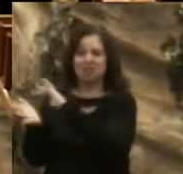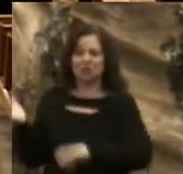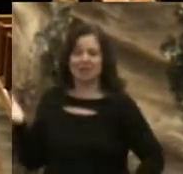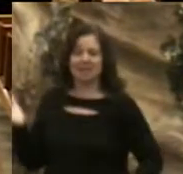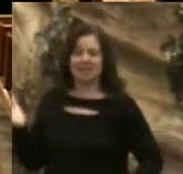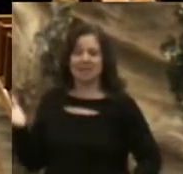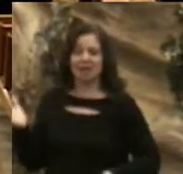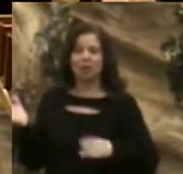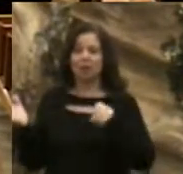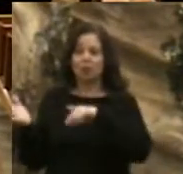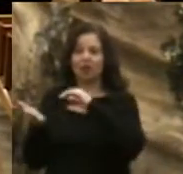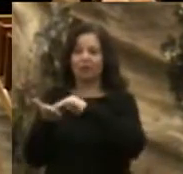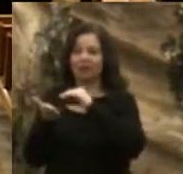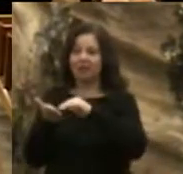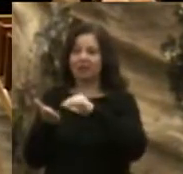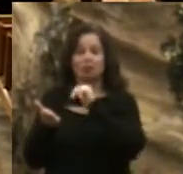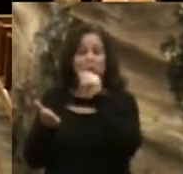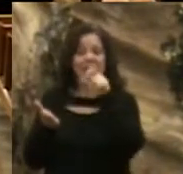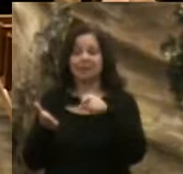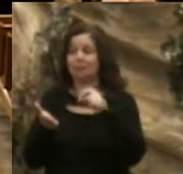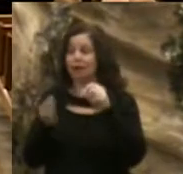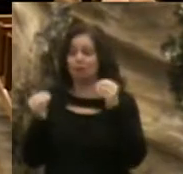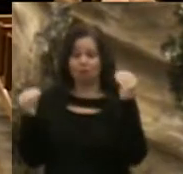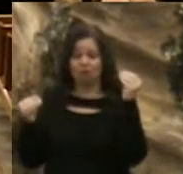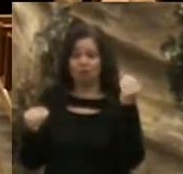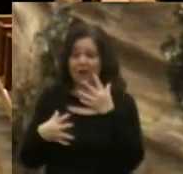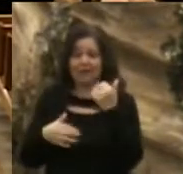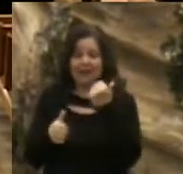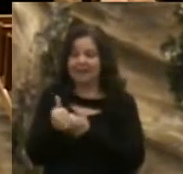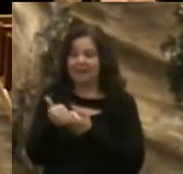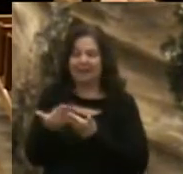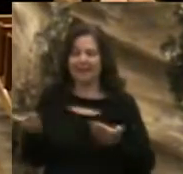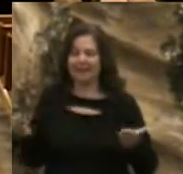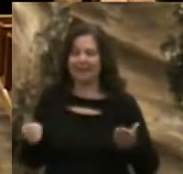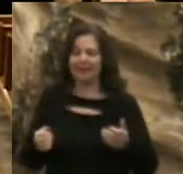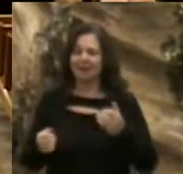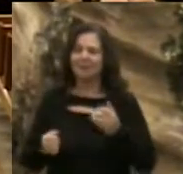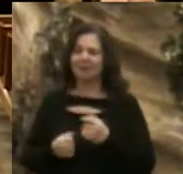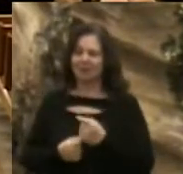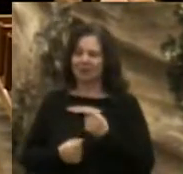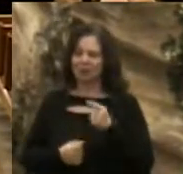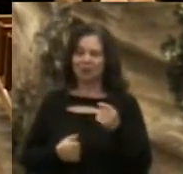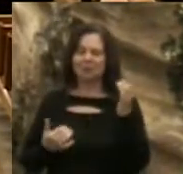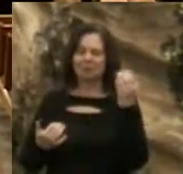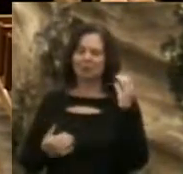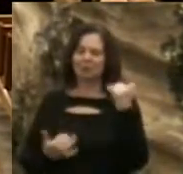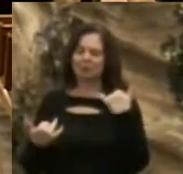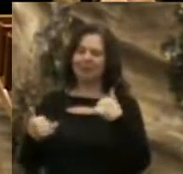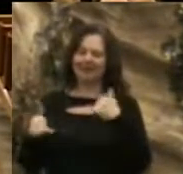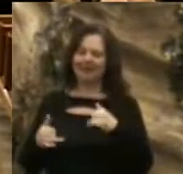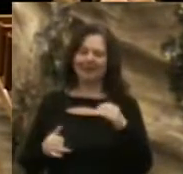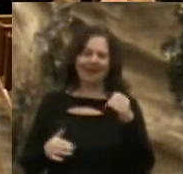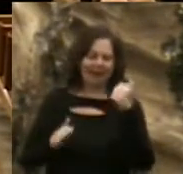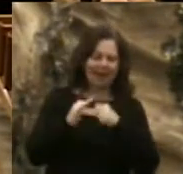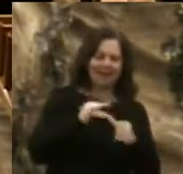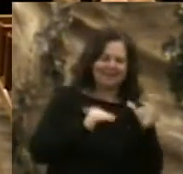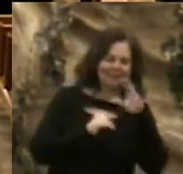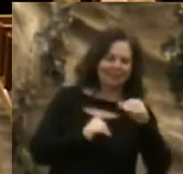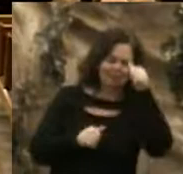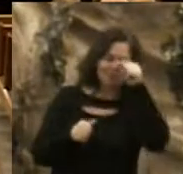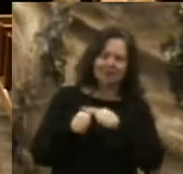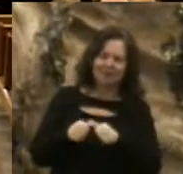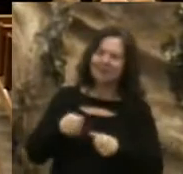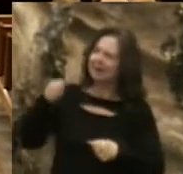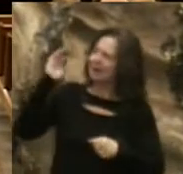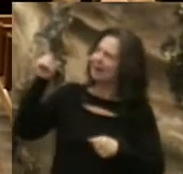of anything. So when we play hide and seek, we can remember that God always finds us in Christ. Thank you for